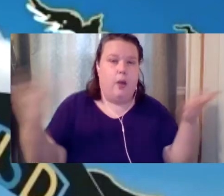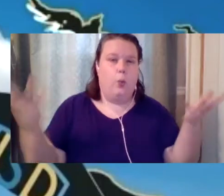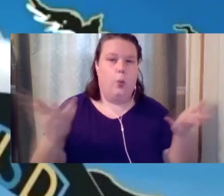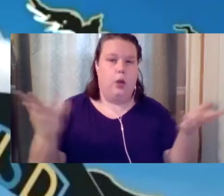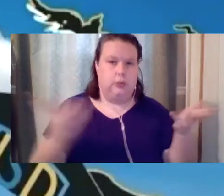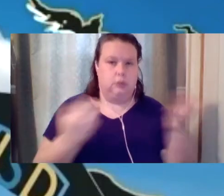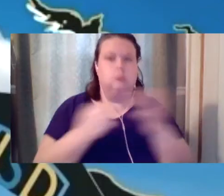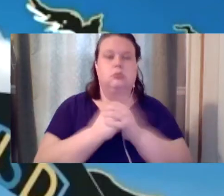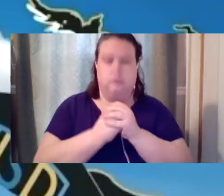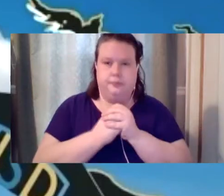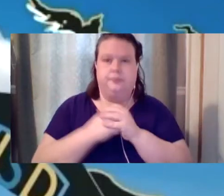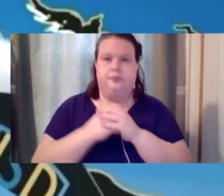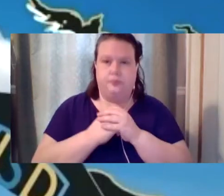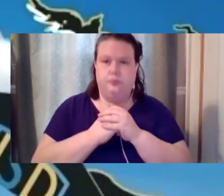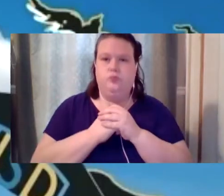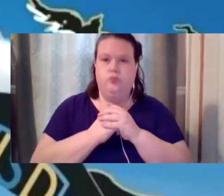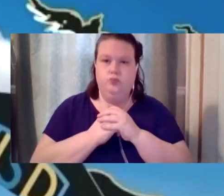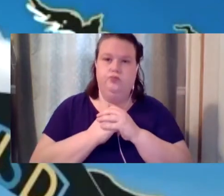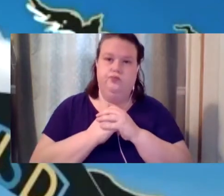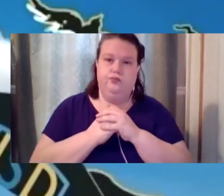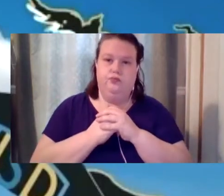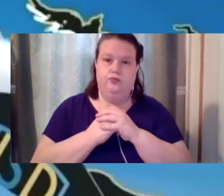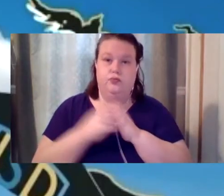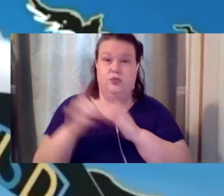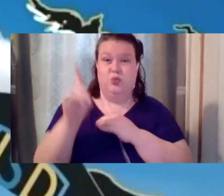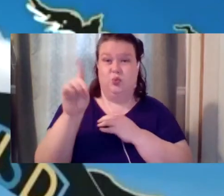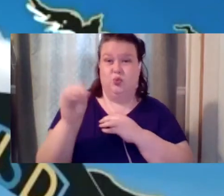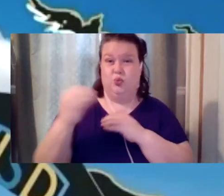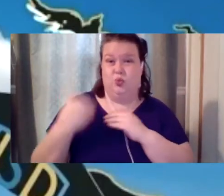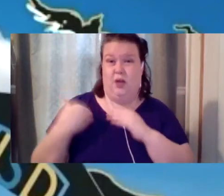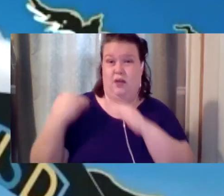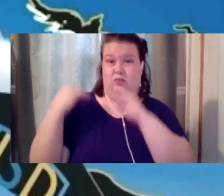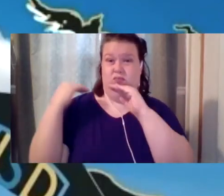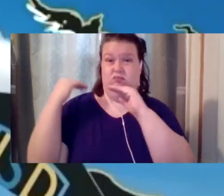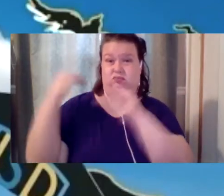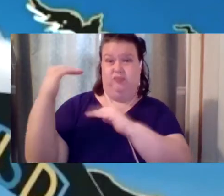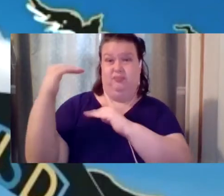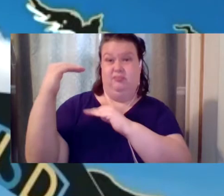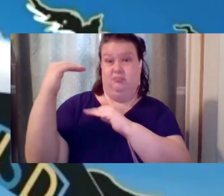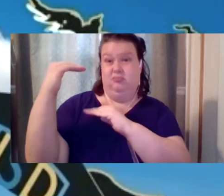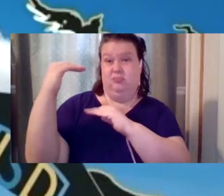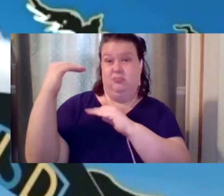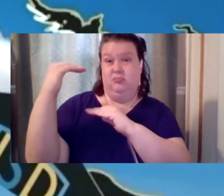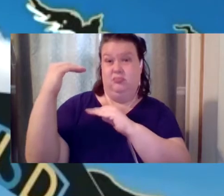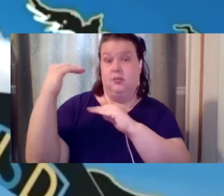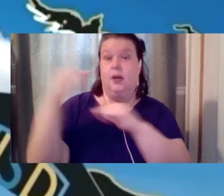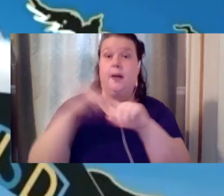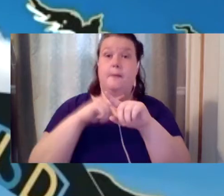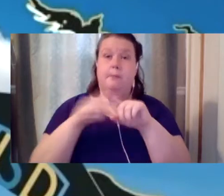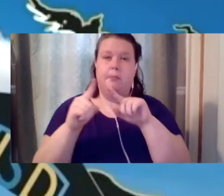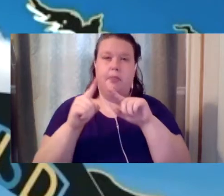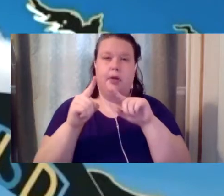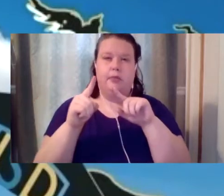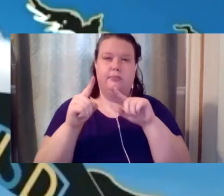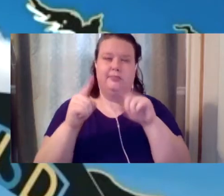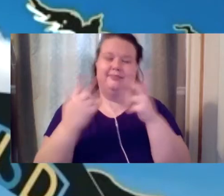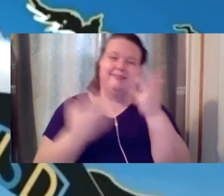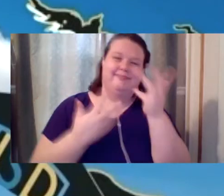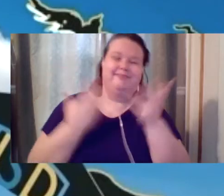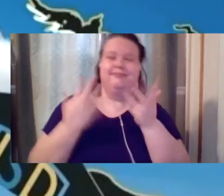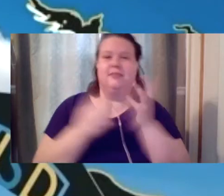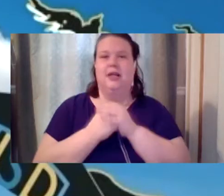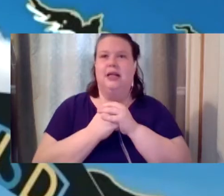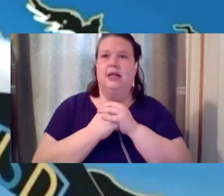uh, limitations that we have, um, going forward. And I know I'm kind of, you know,